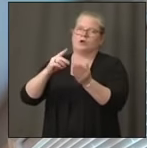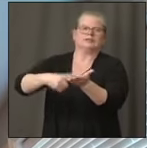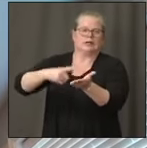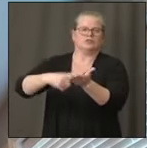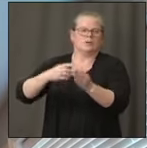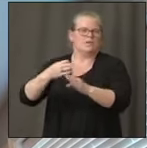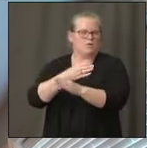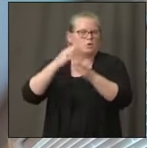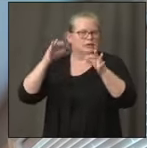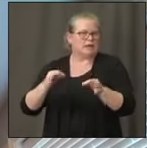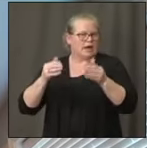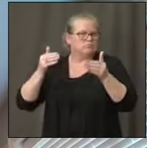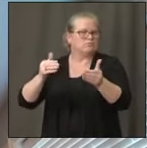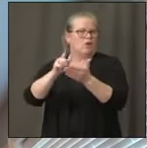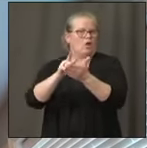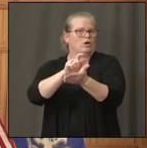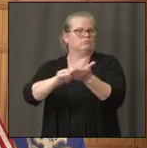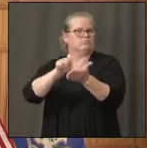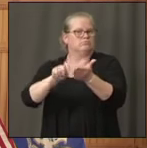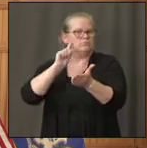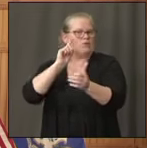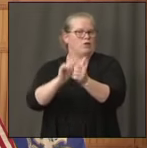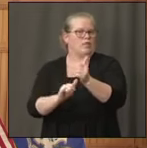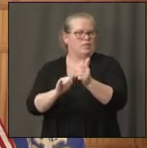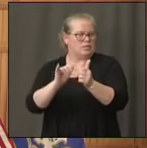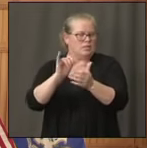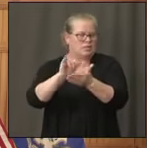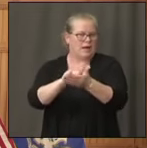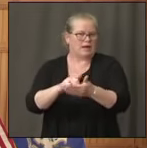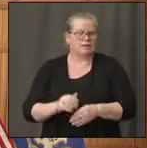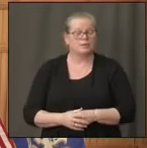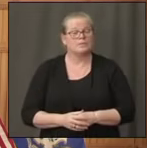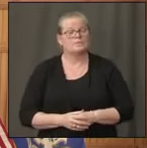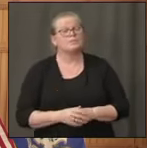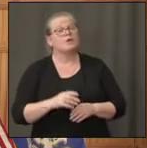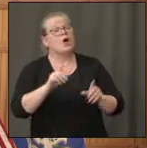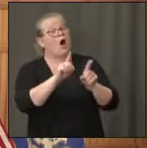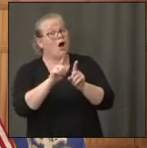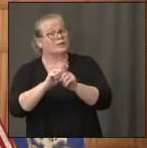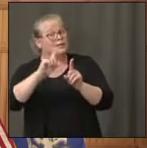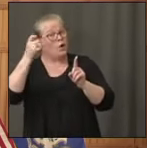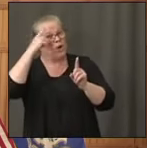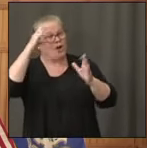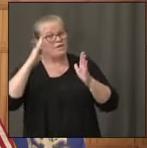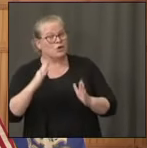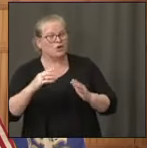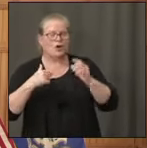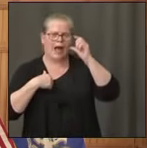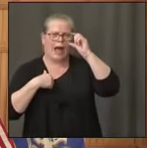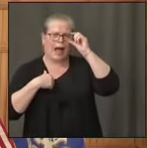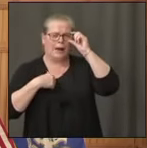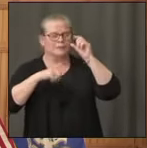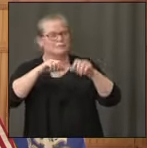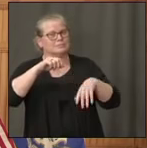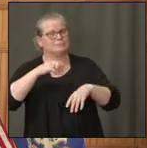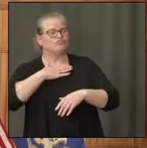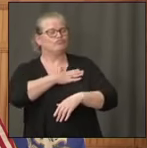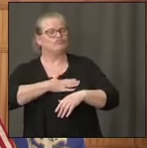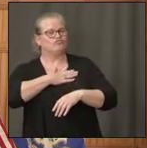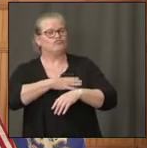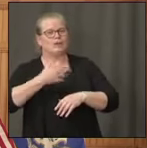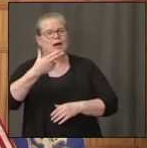And on another subject, Governor, I'm a loyal user of the How We Feel app, and I've noticed there's been a drop